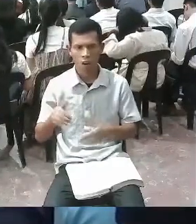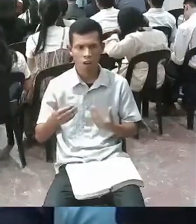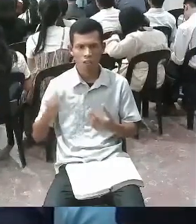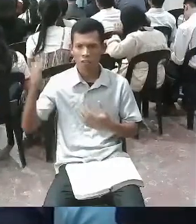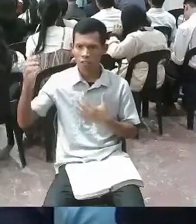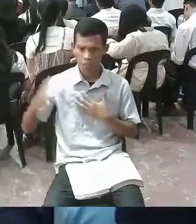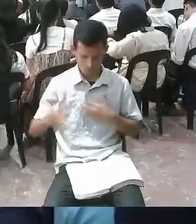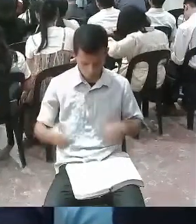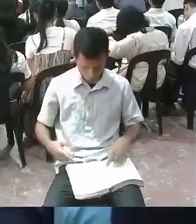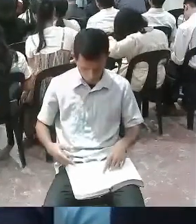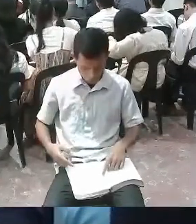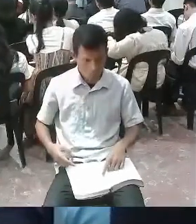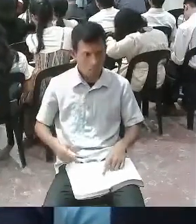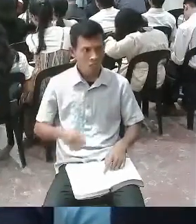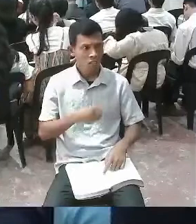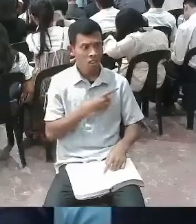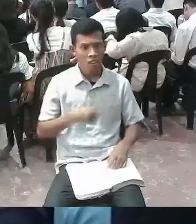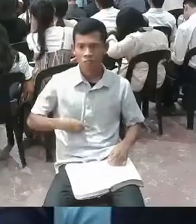Grace.